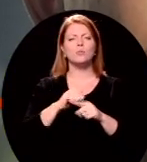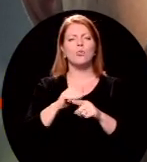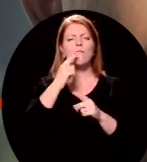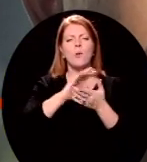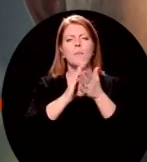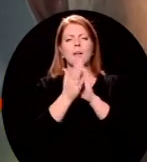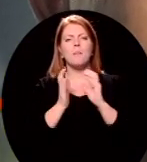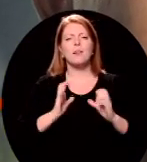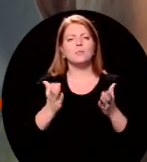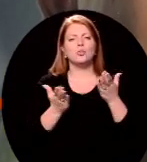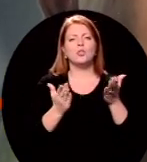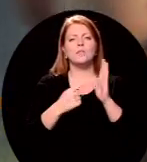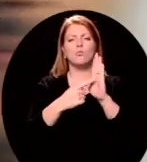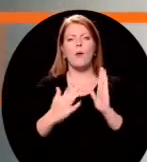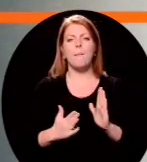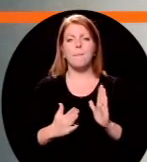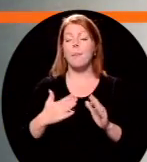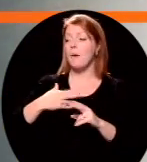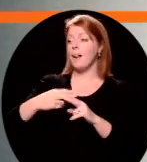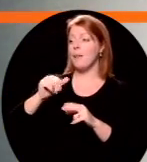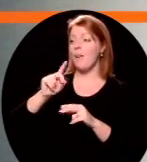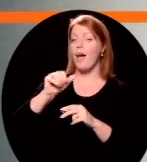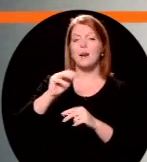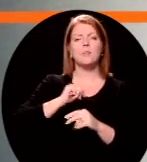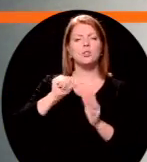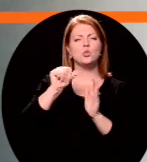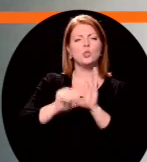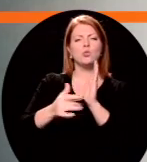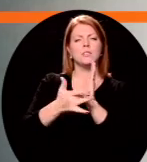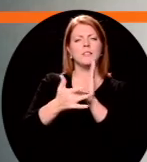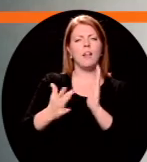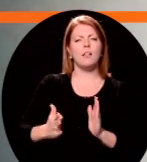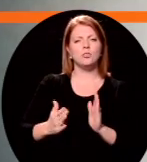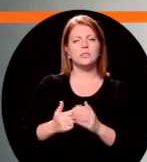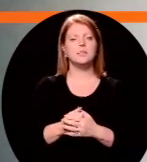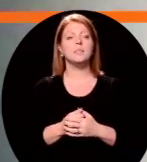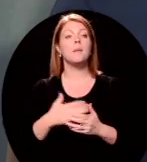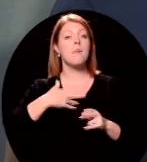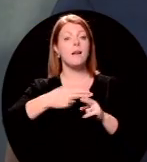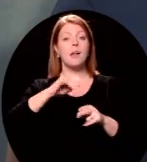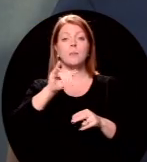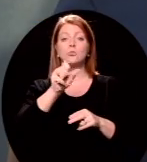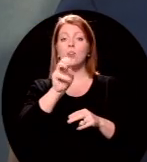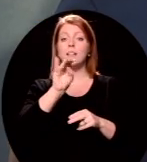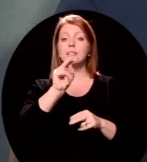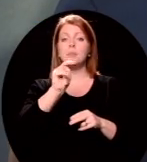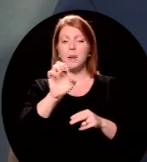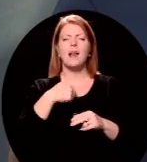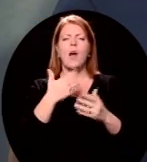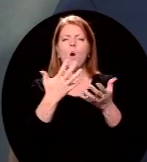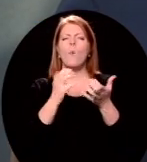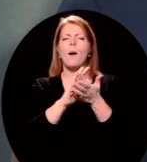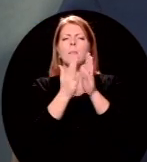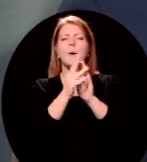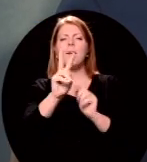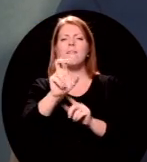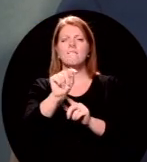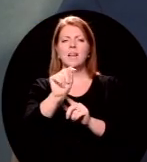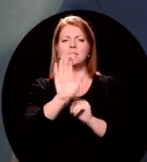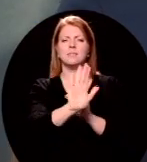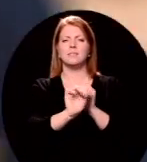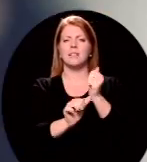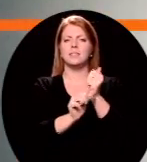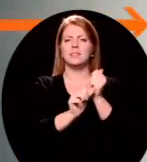I'm training to become a customer service rep. My name is Adam, and I am a surgical technologist. My name is Jasmine. I want to become a